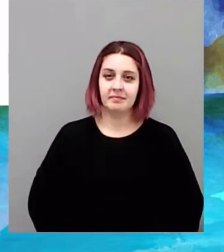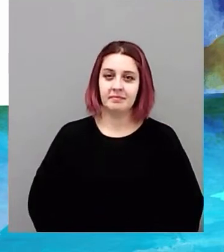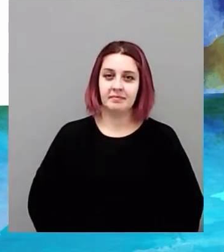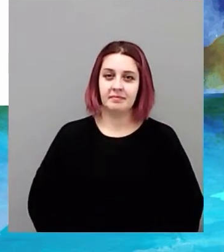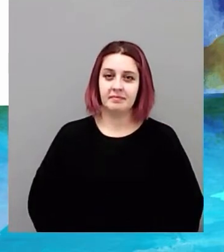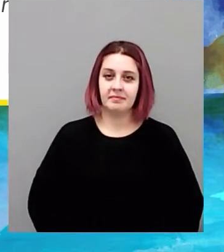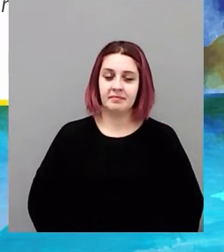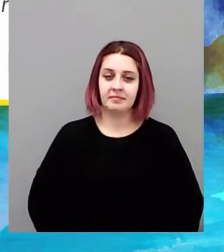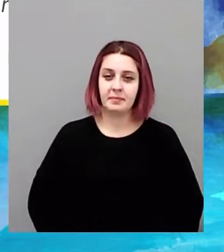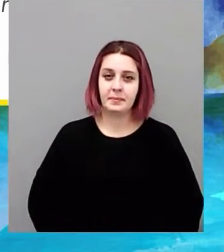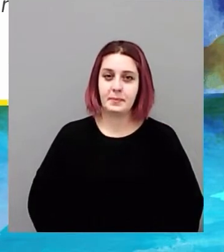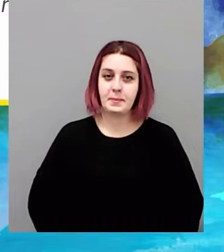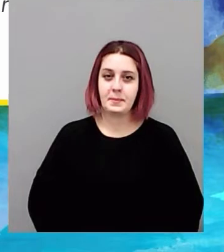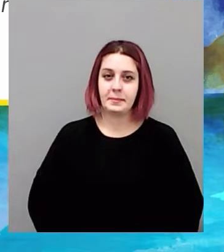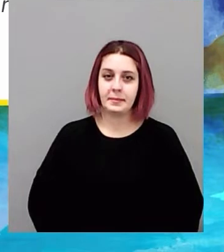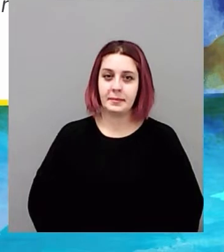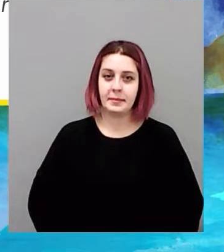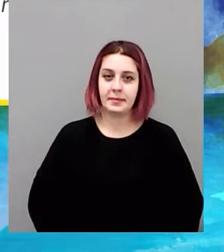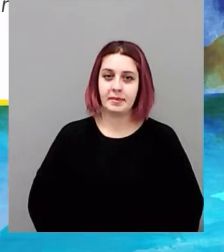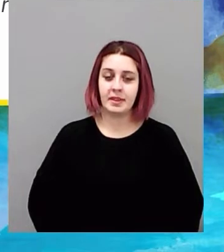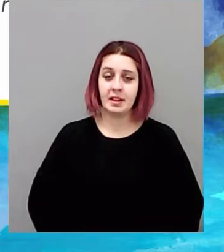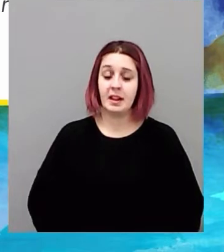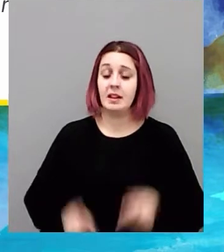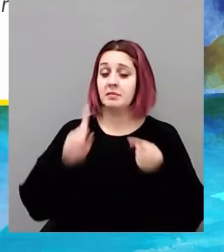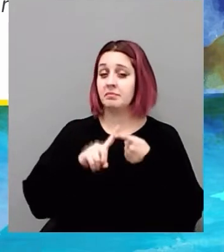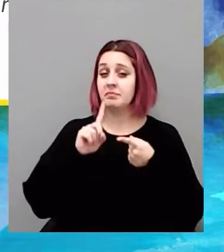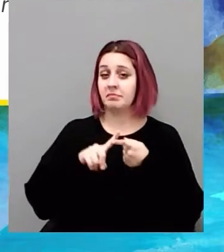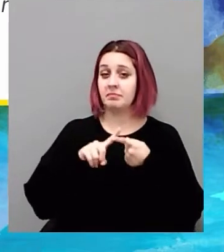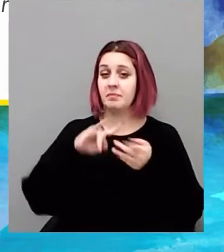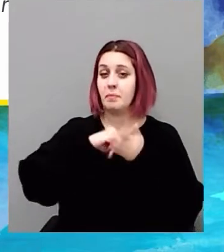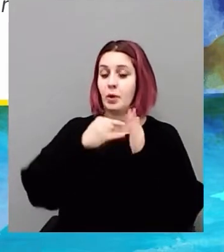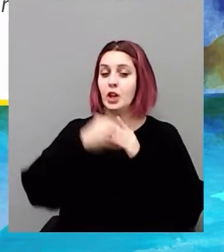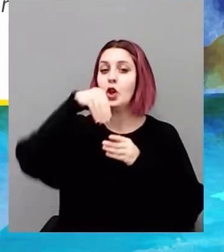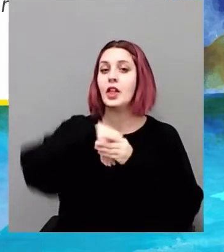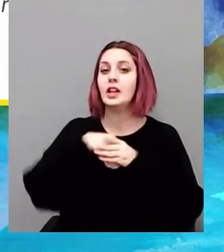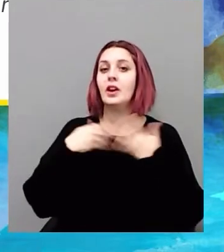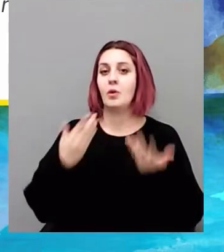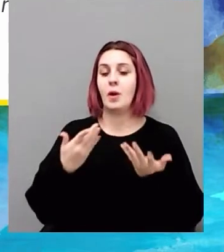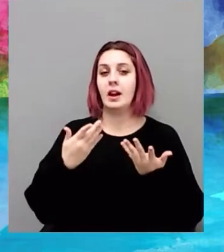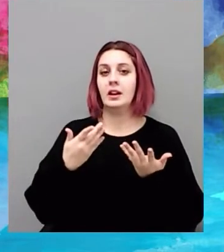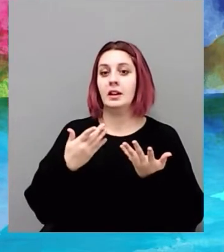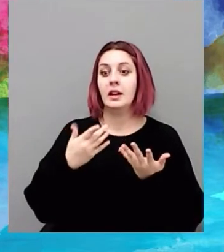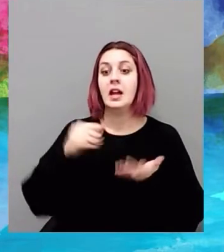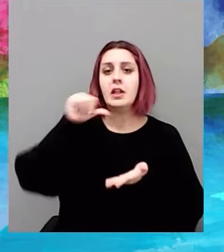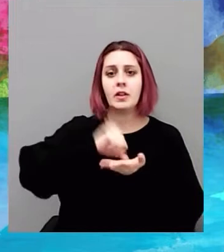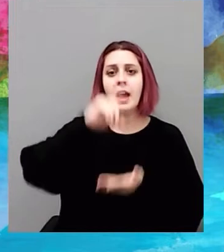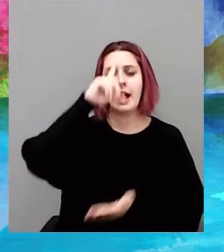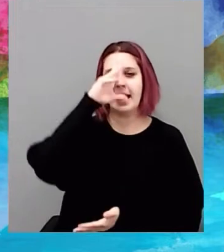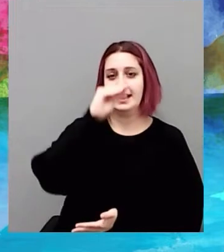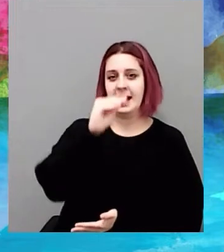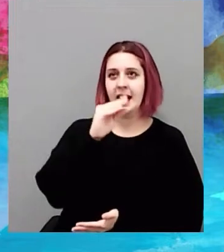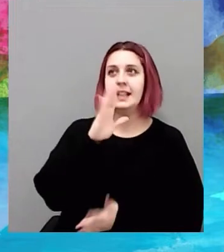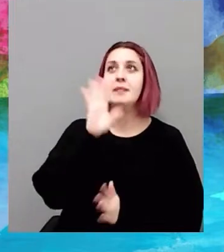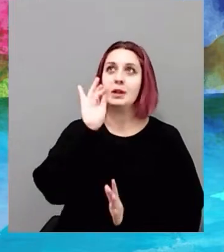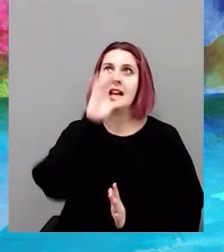project about being a smart city, but not only a smart city. They wanted to become a human smart city. Just